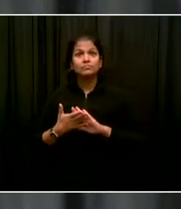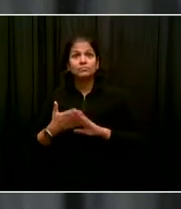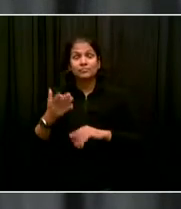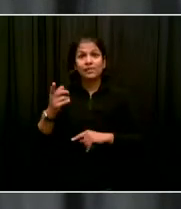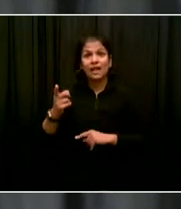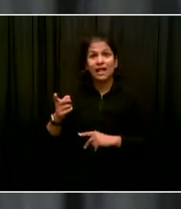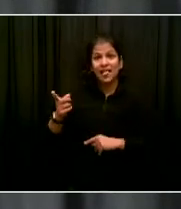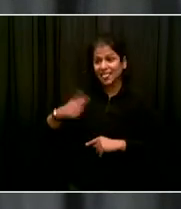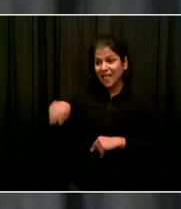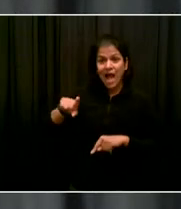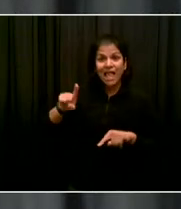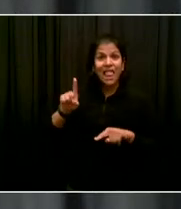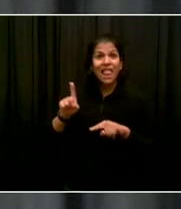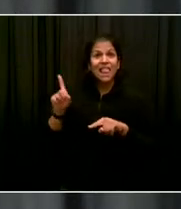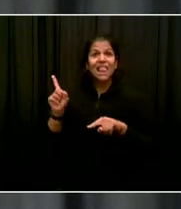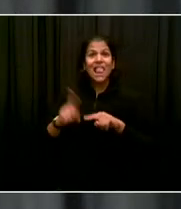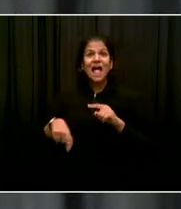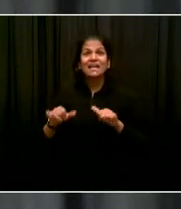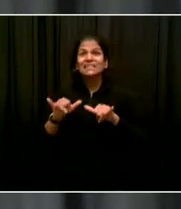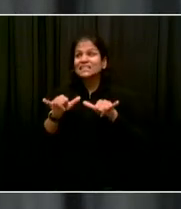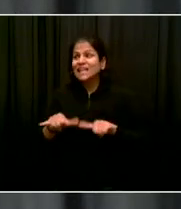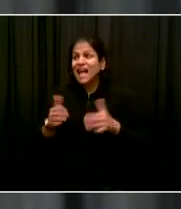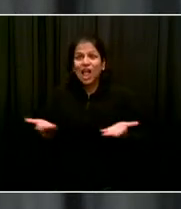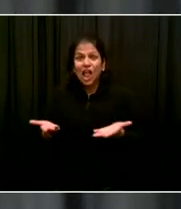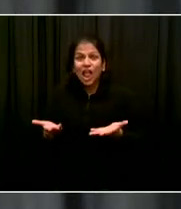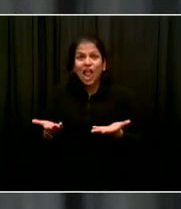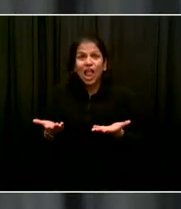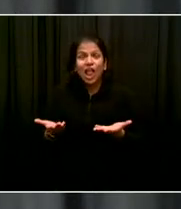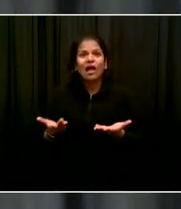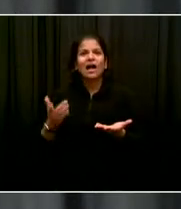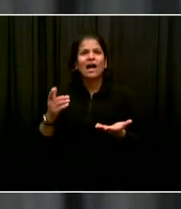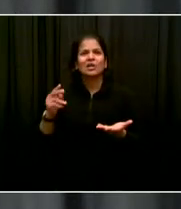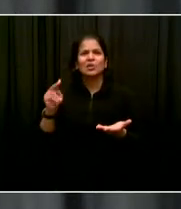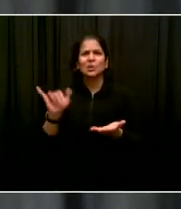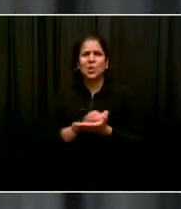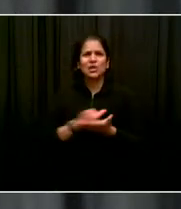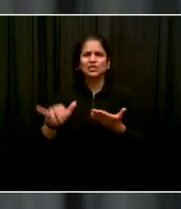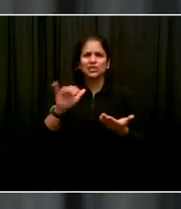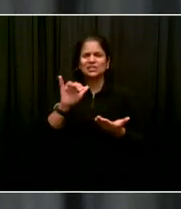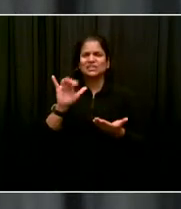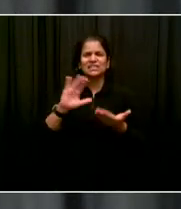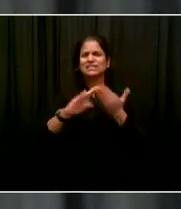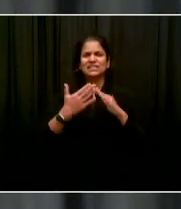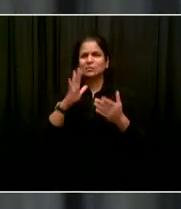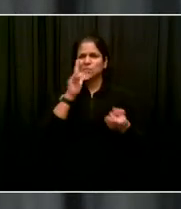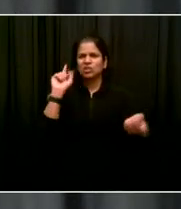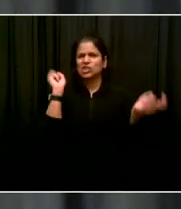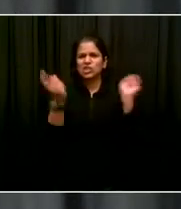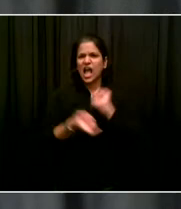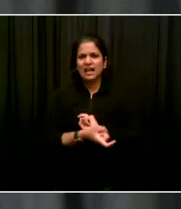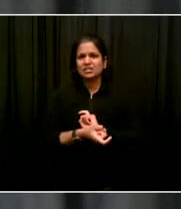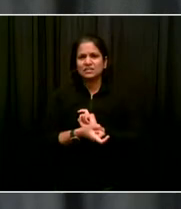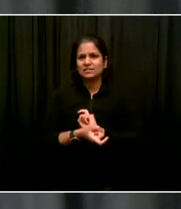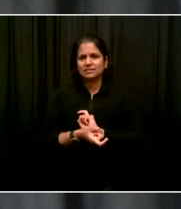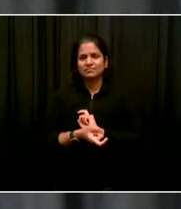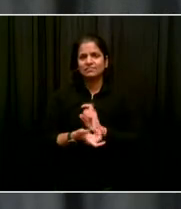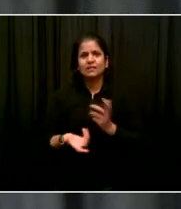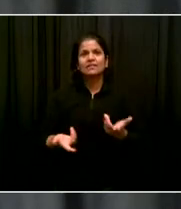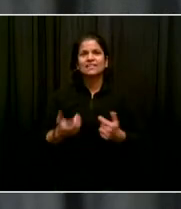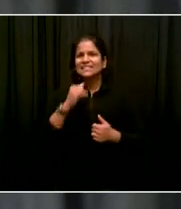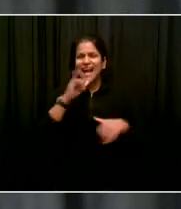afford to stay in this, it's not gonna be New York City. You know, so it's not gonna have flavor.